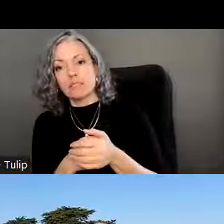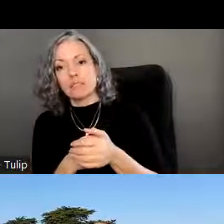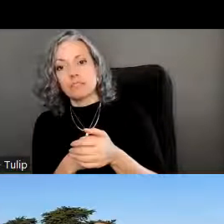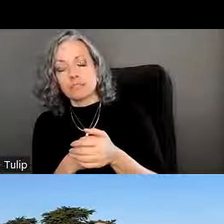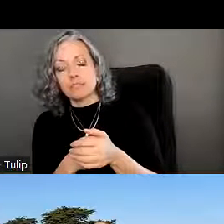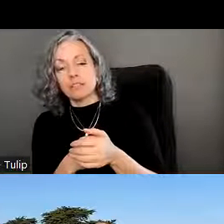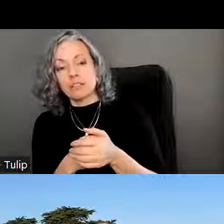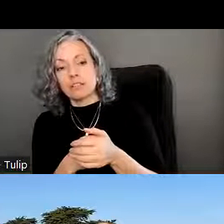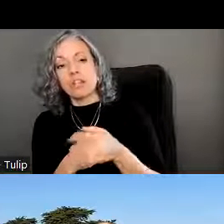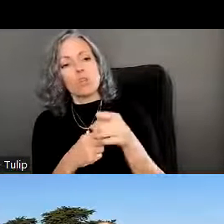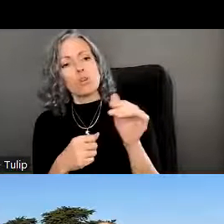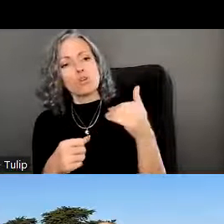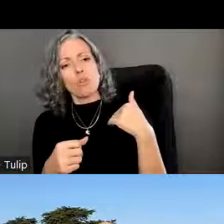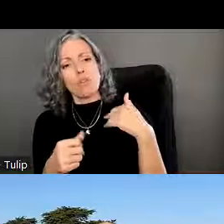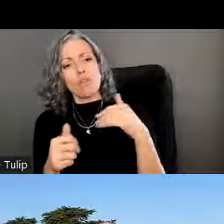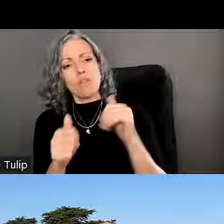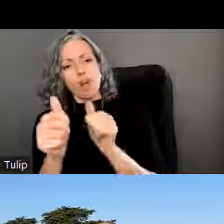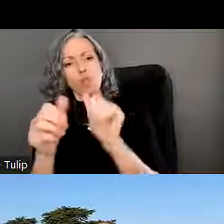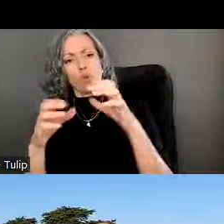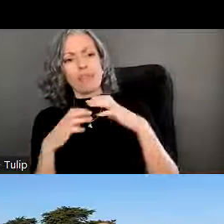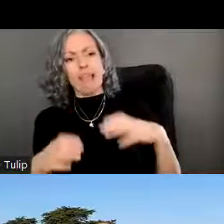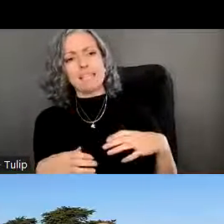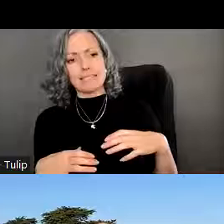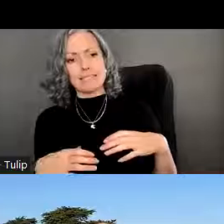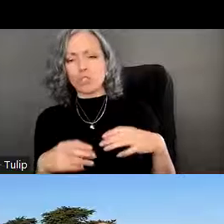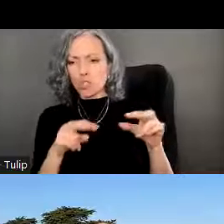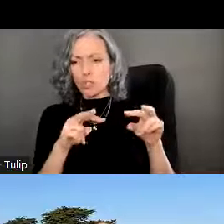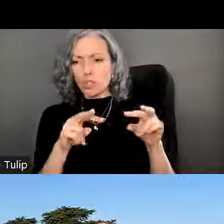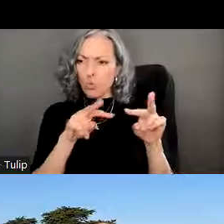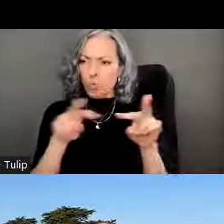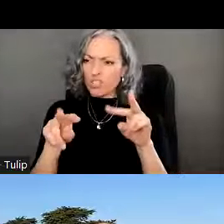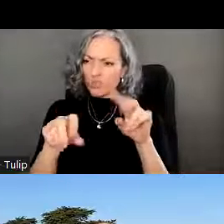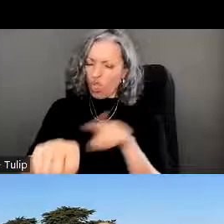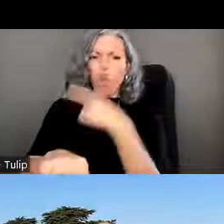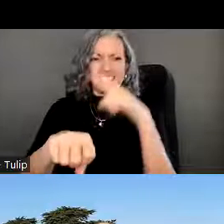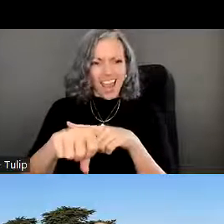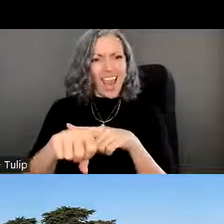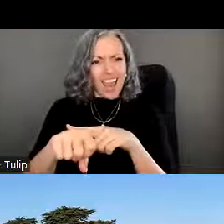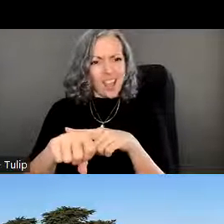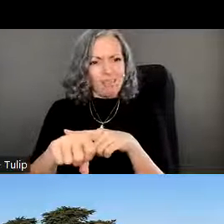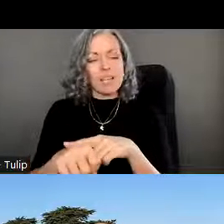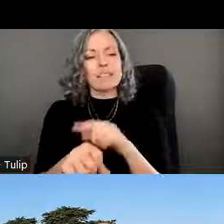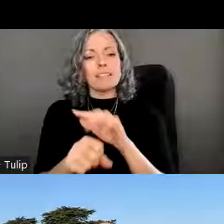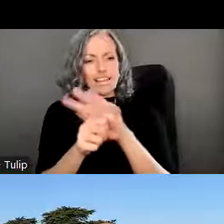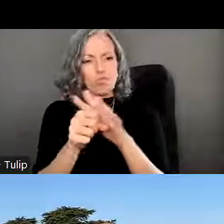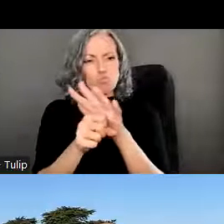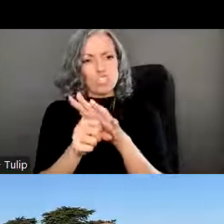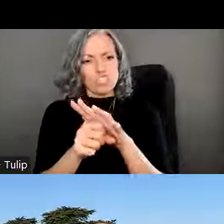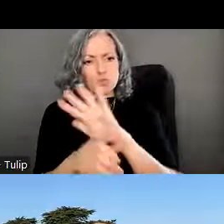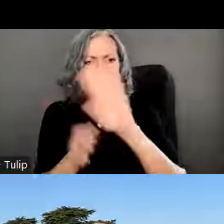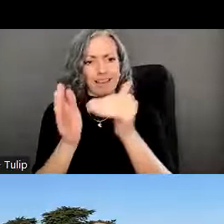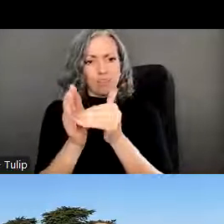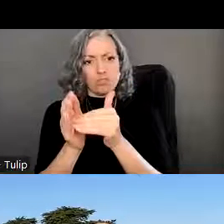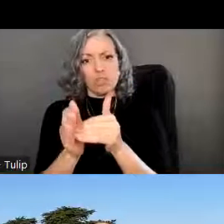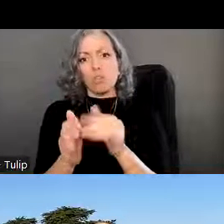course, but you also follow clients over a long period of time. And in the case of the regional centers, it's basically, it's